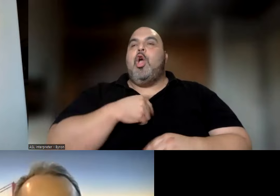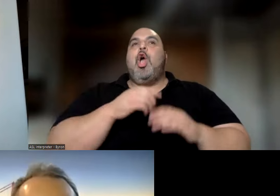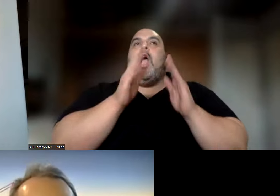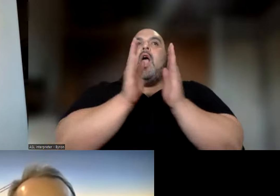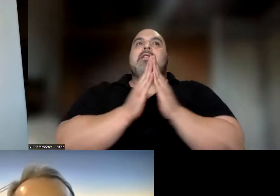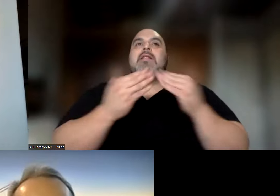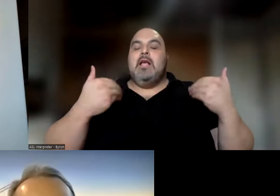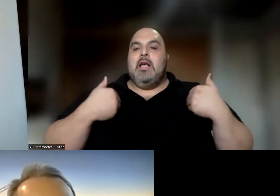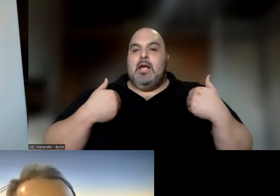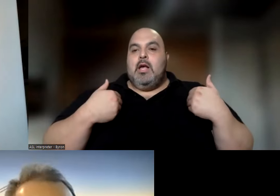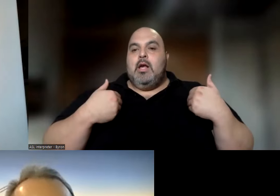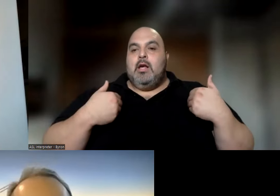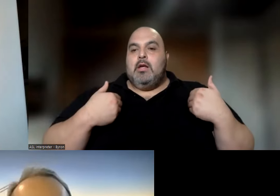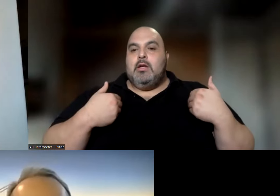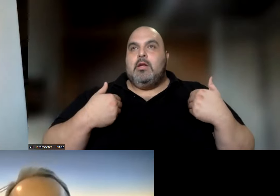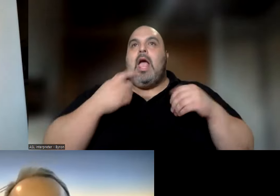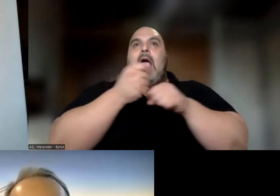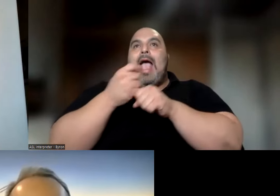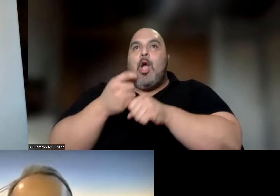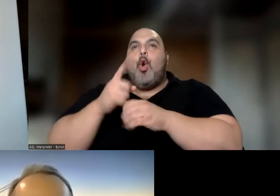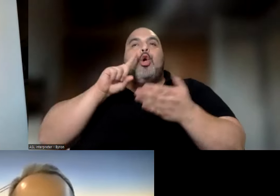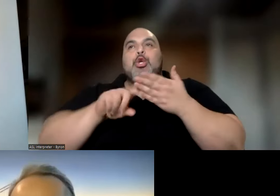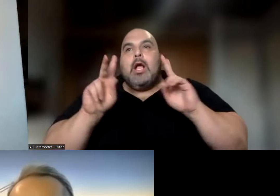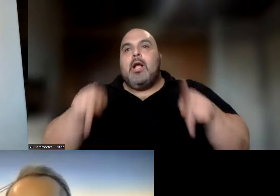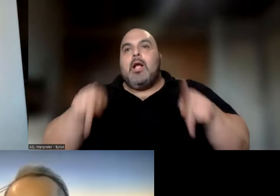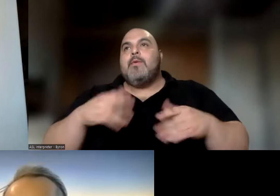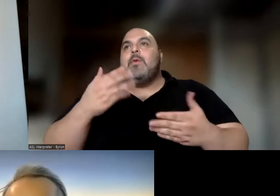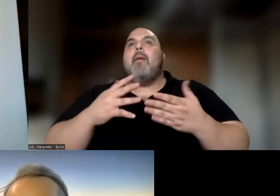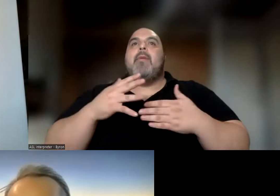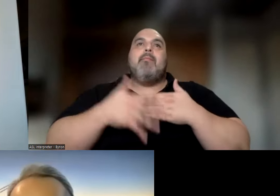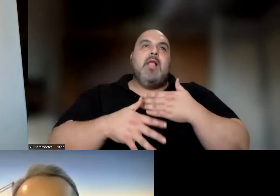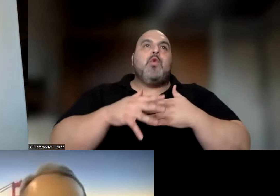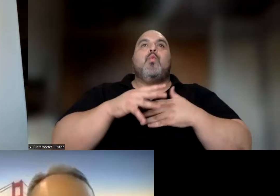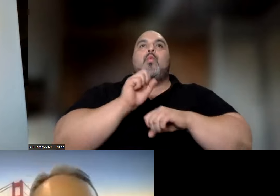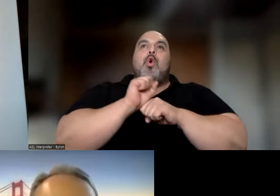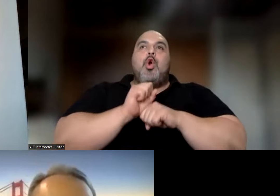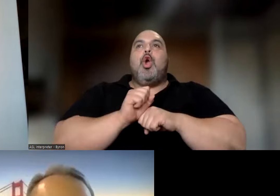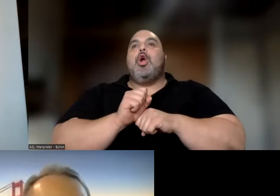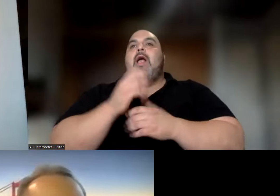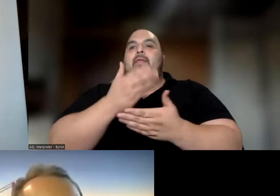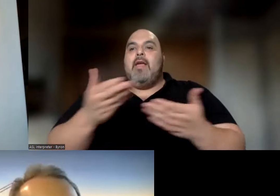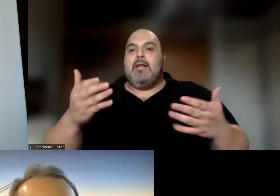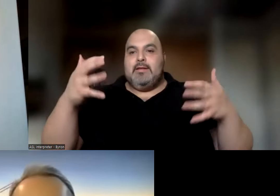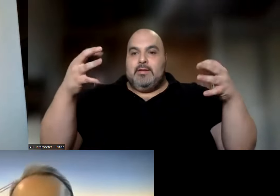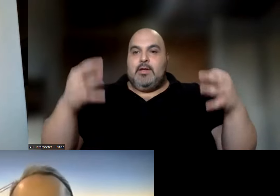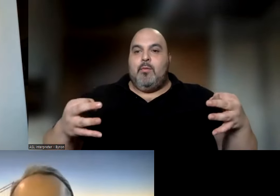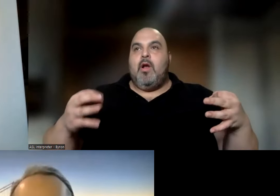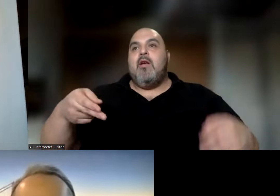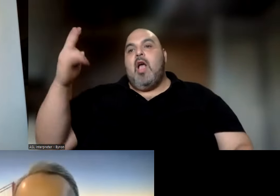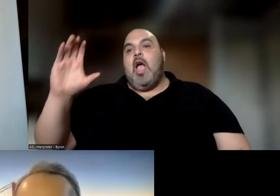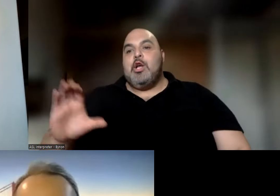an annual physical checkup. So we might have blood work and that kind of stuff to determine we have high cholesterol